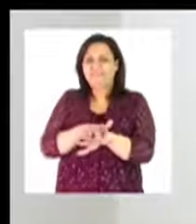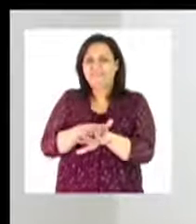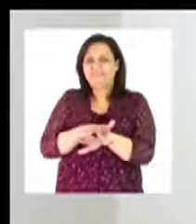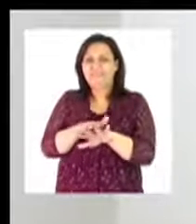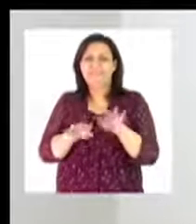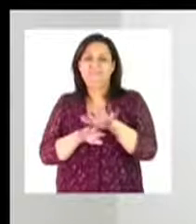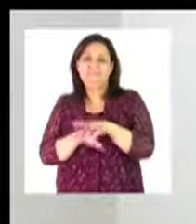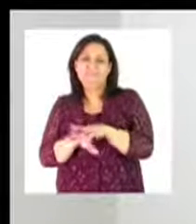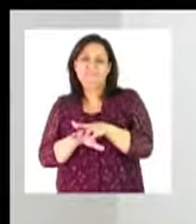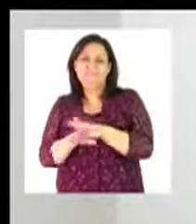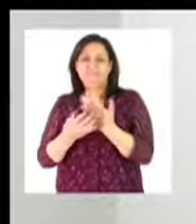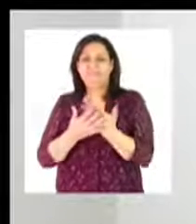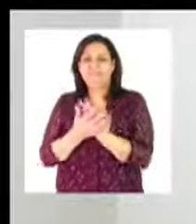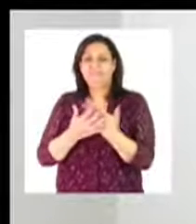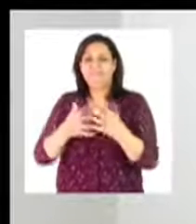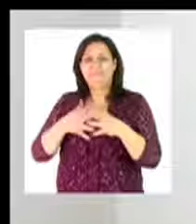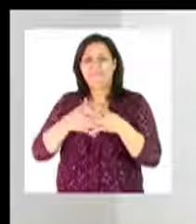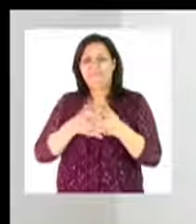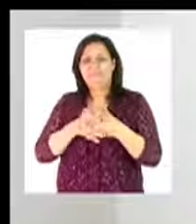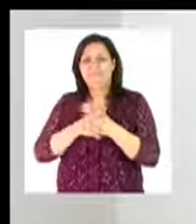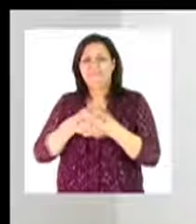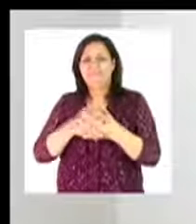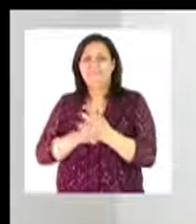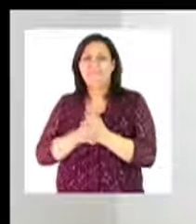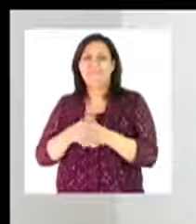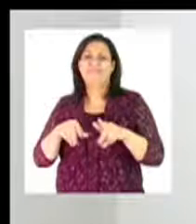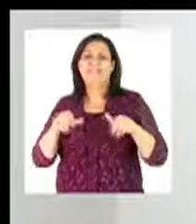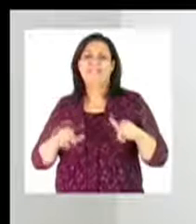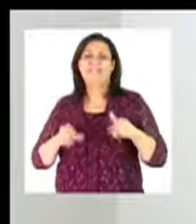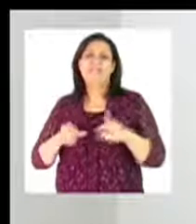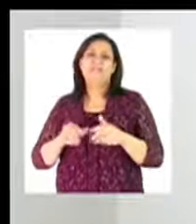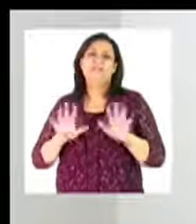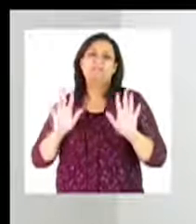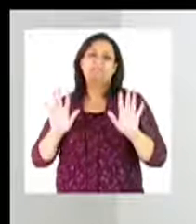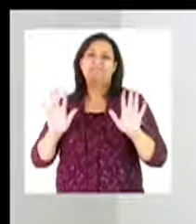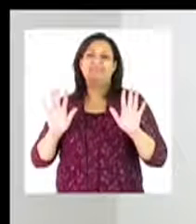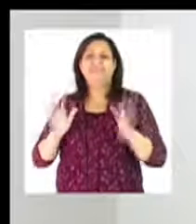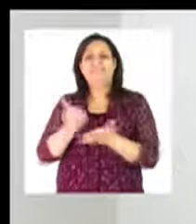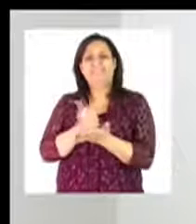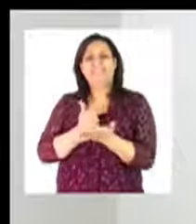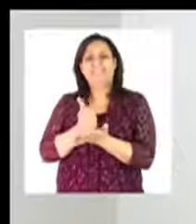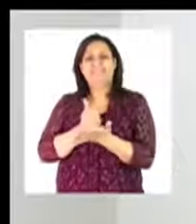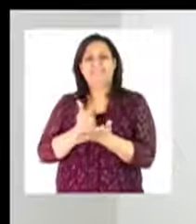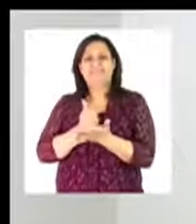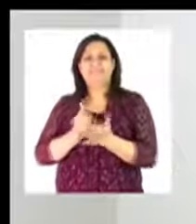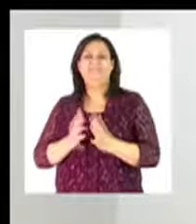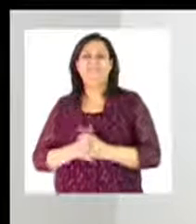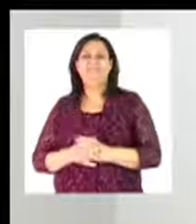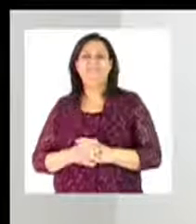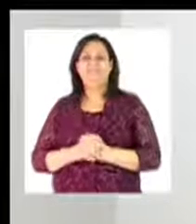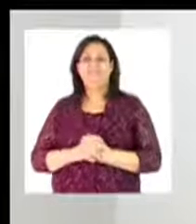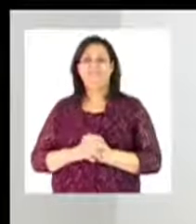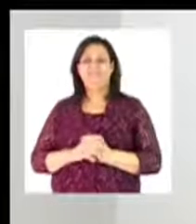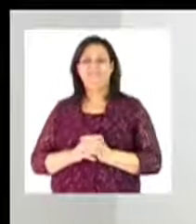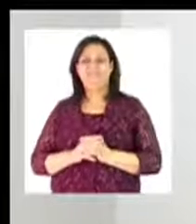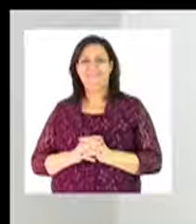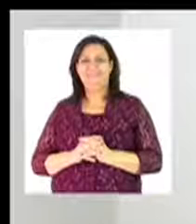back, inside and forth. Now your hands and mine are clean. We have